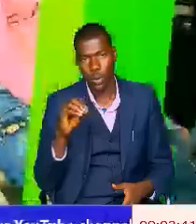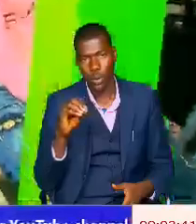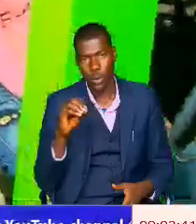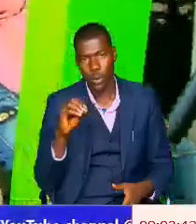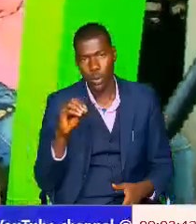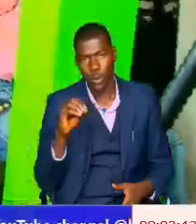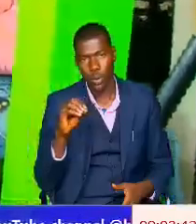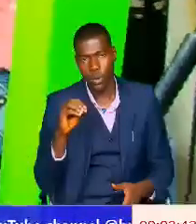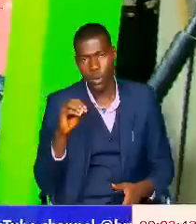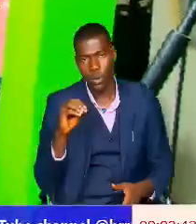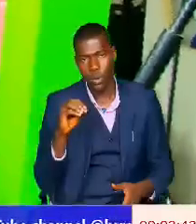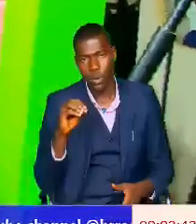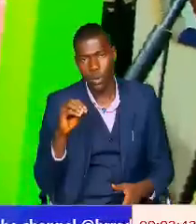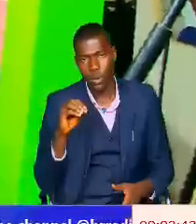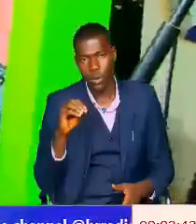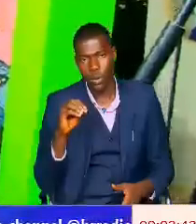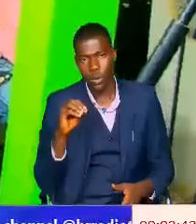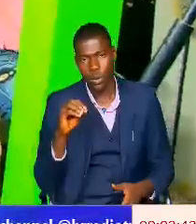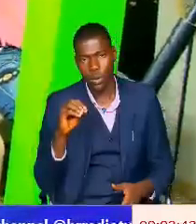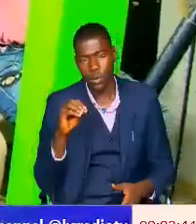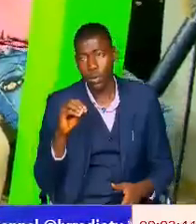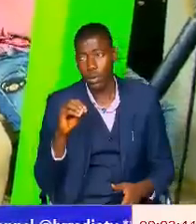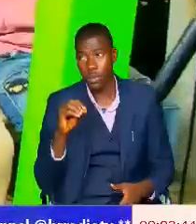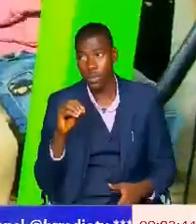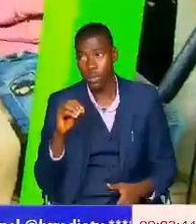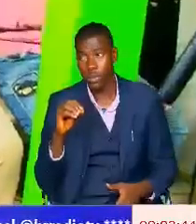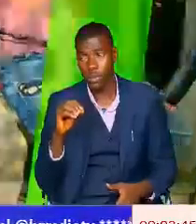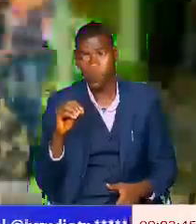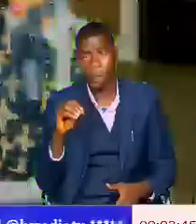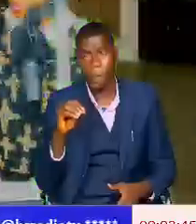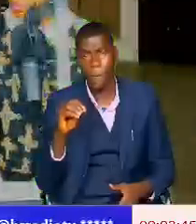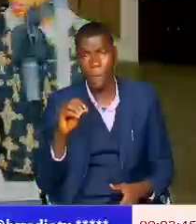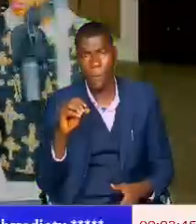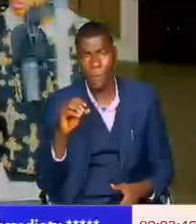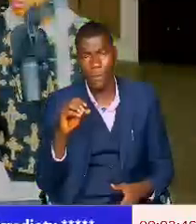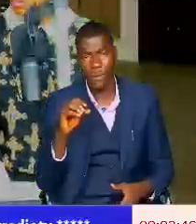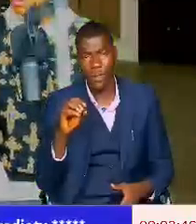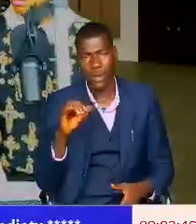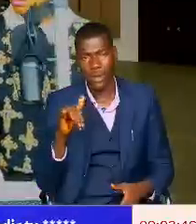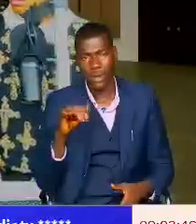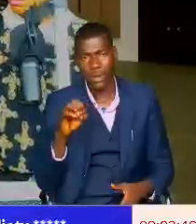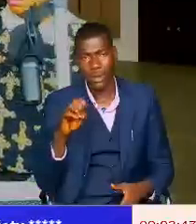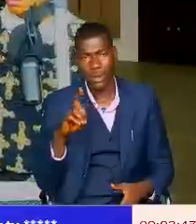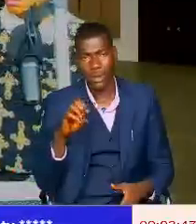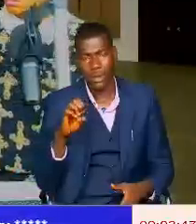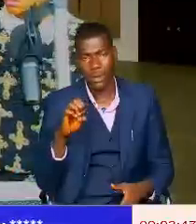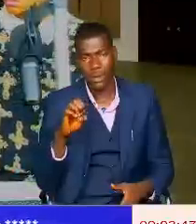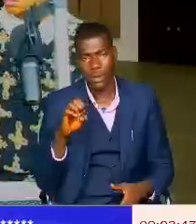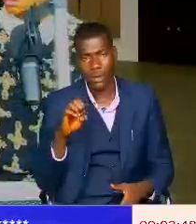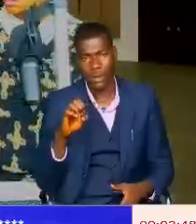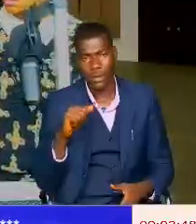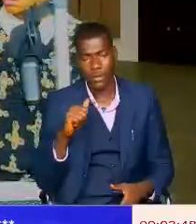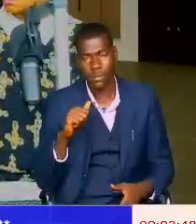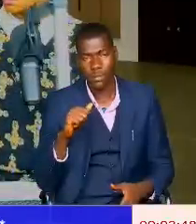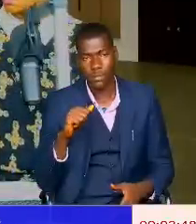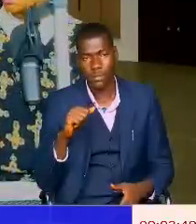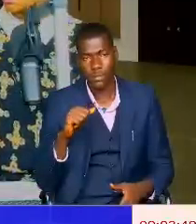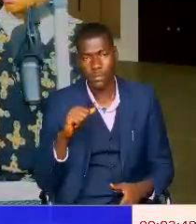JAMB registrar. No, not the JAMB registrar. He got one other position. I don't know whether he don't relinquish the position for